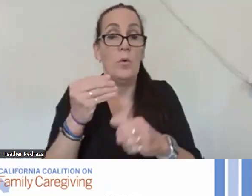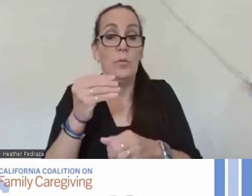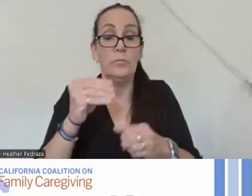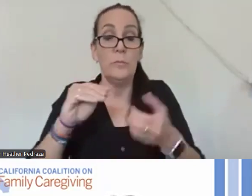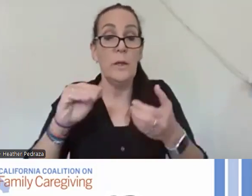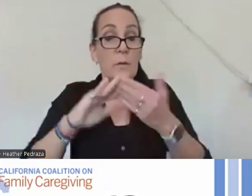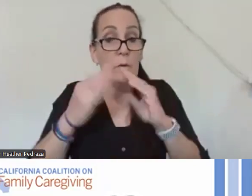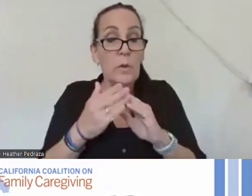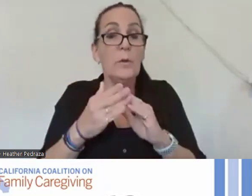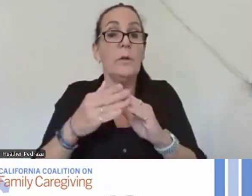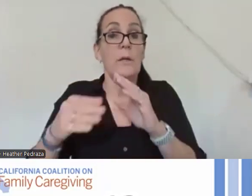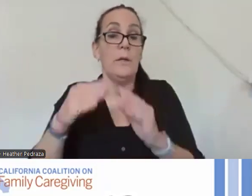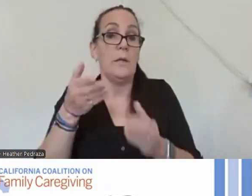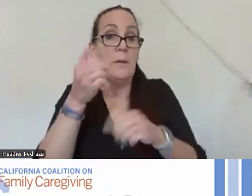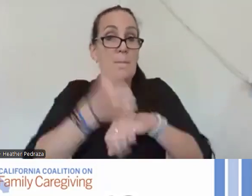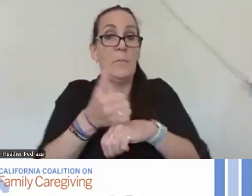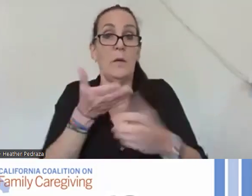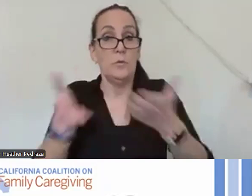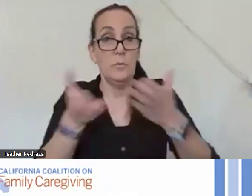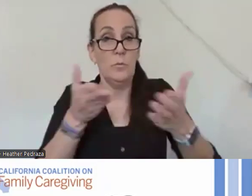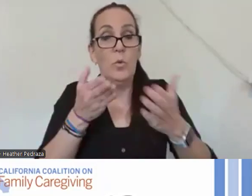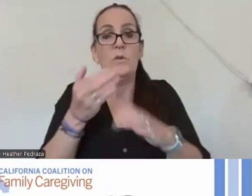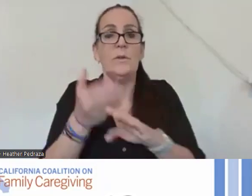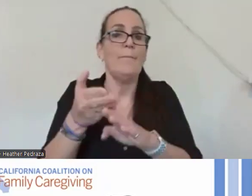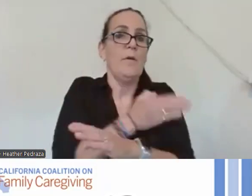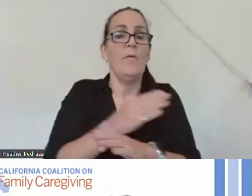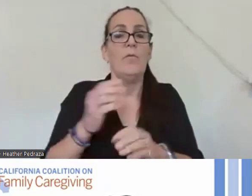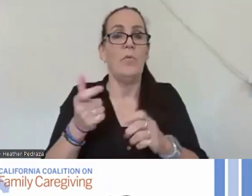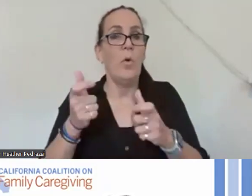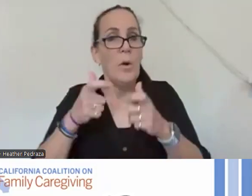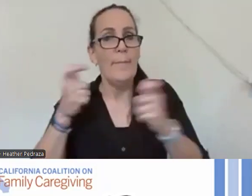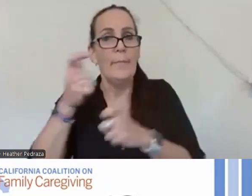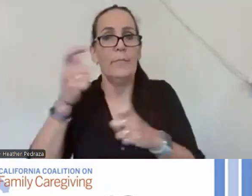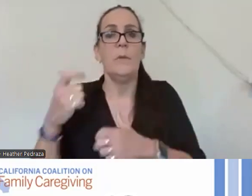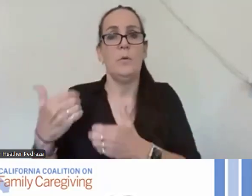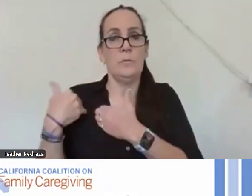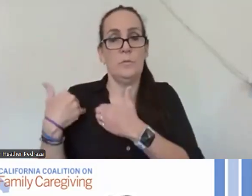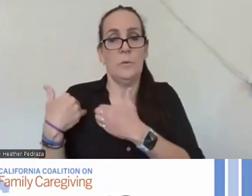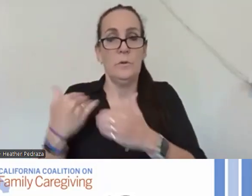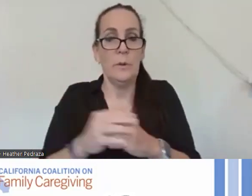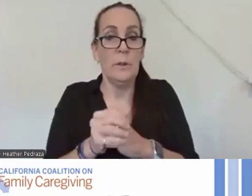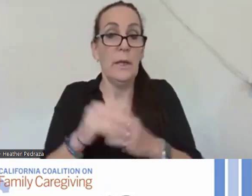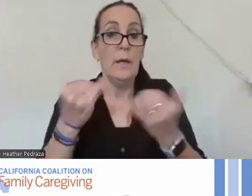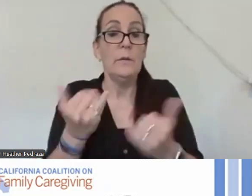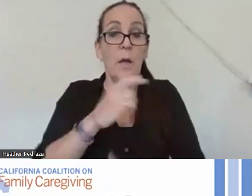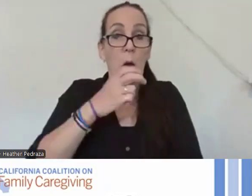before they shoulder additional big responsibilities? And I'm going to now hand that off